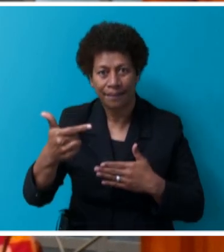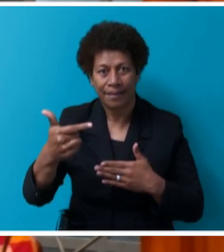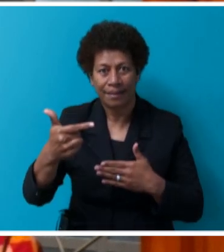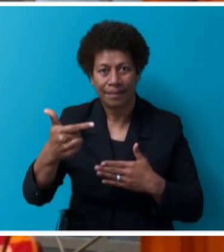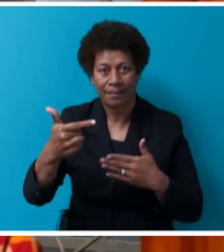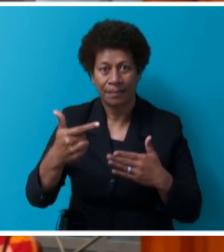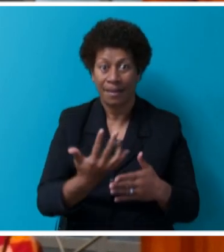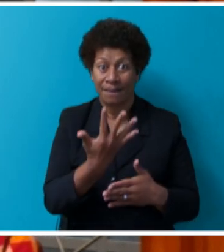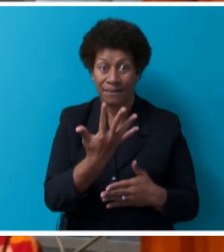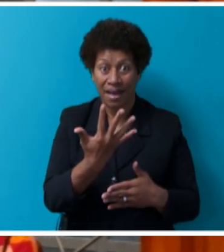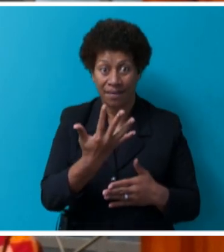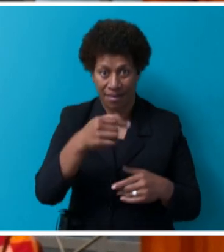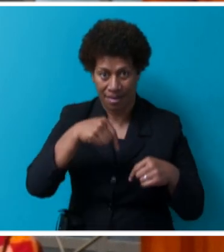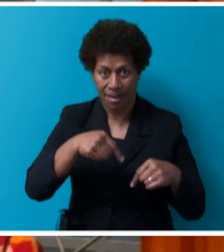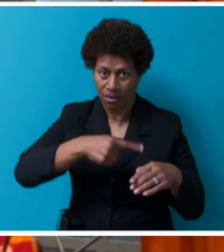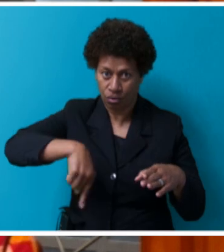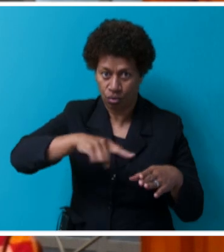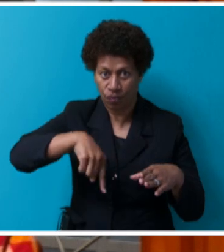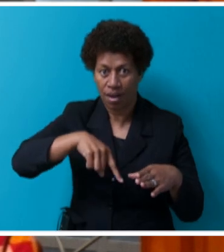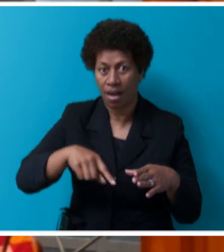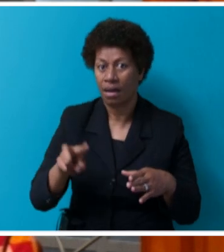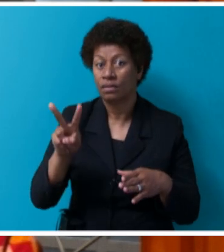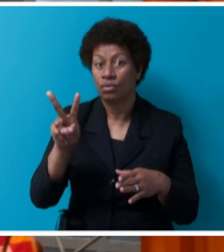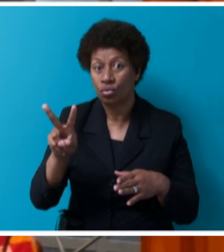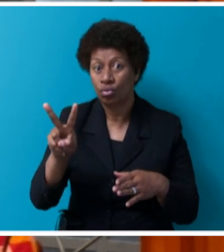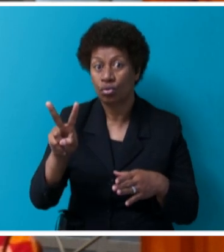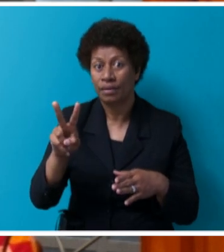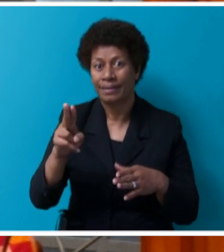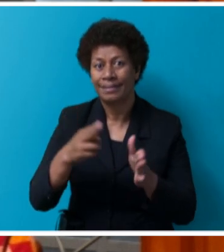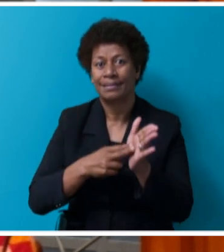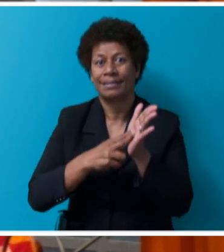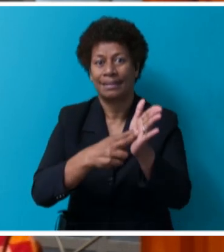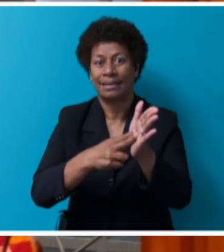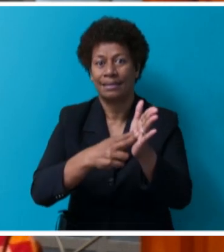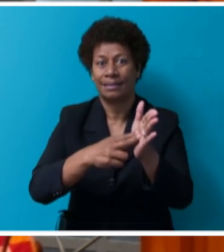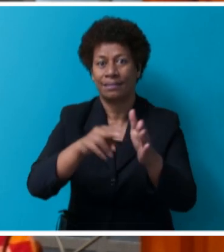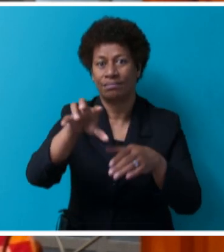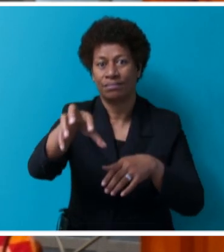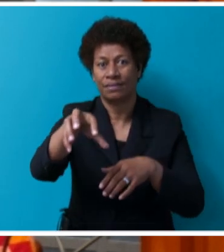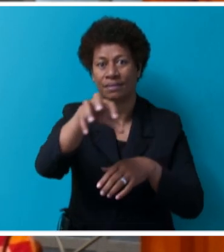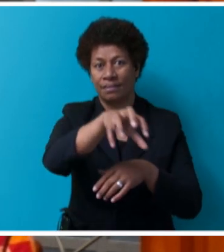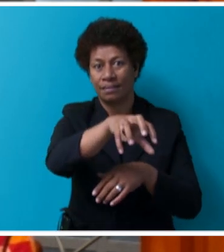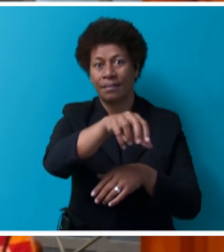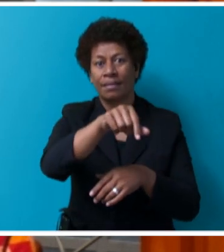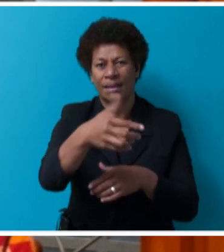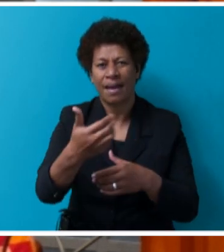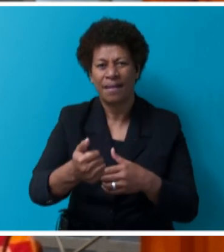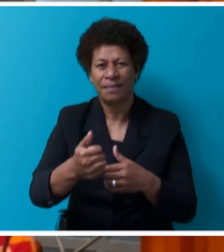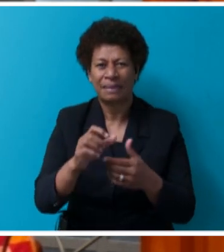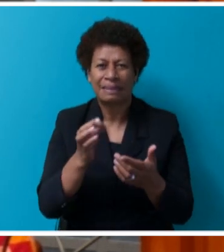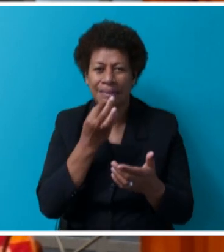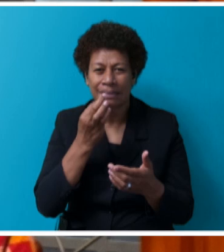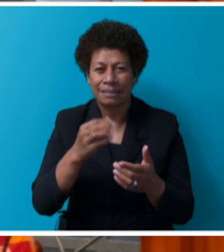in the Suva district and 2 in Nadi district have space and infrastructural limitations, and the